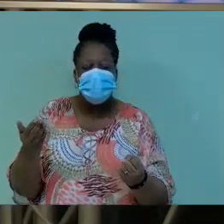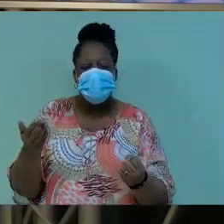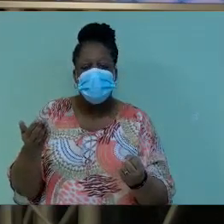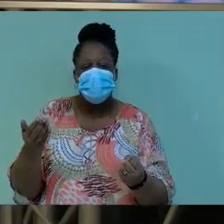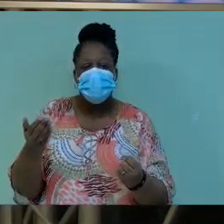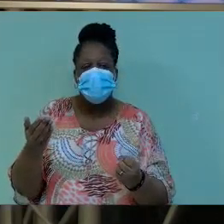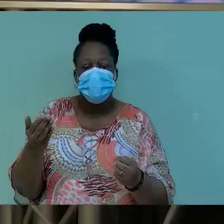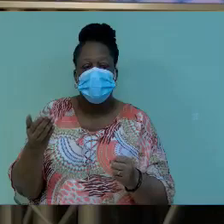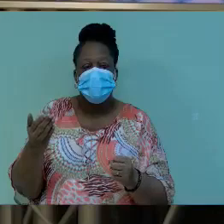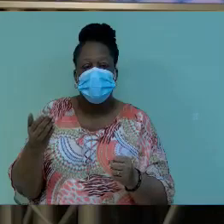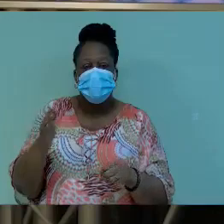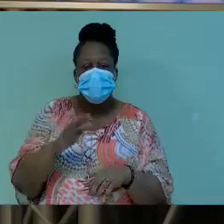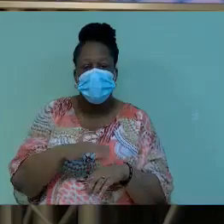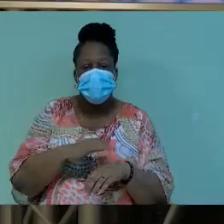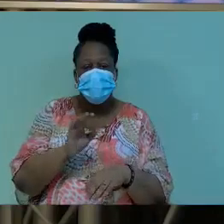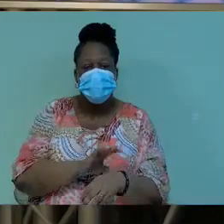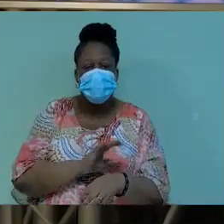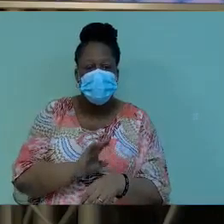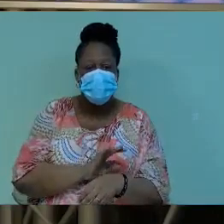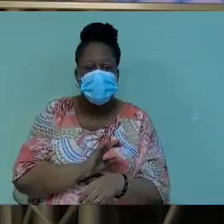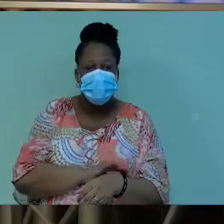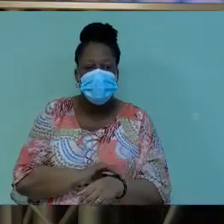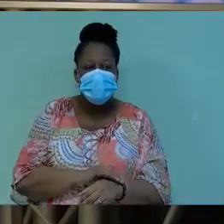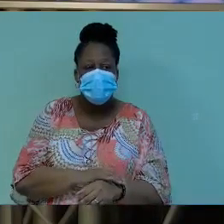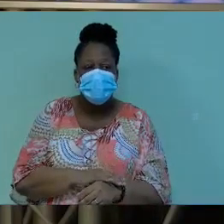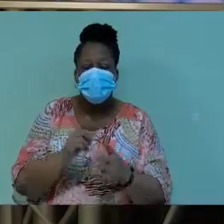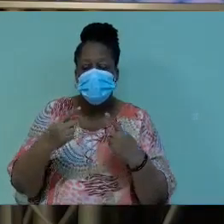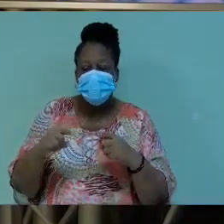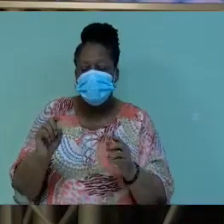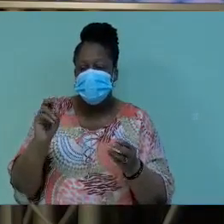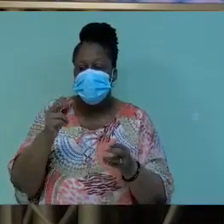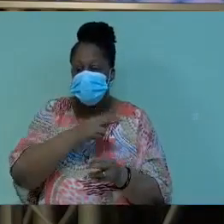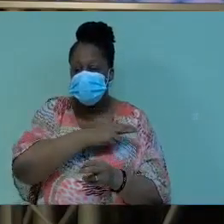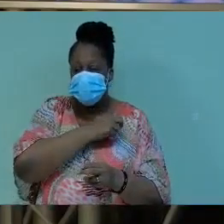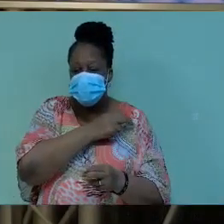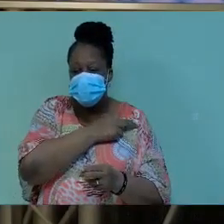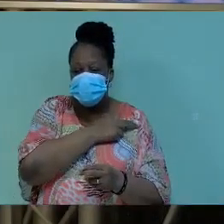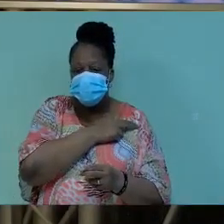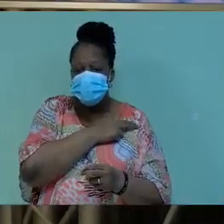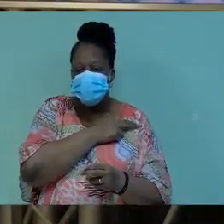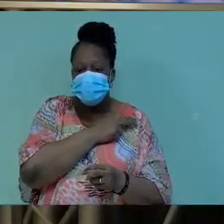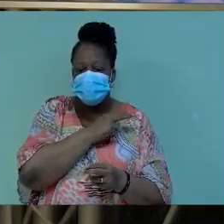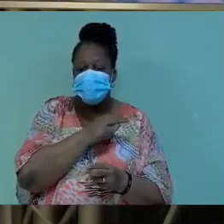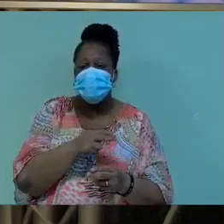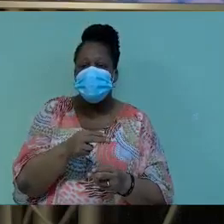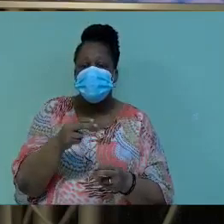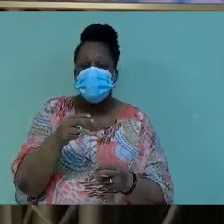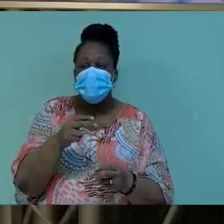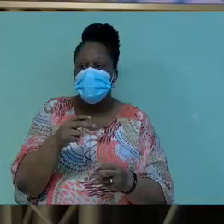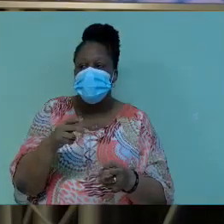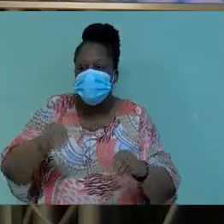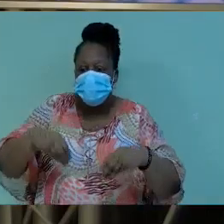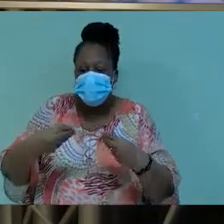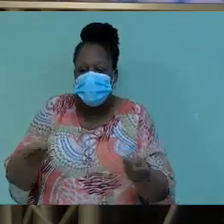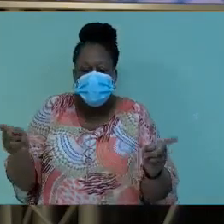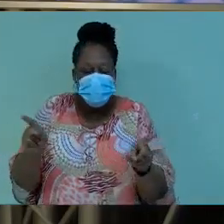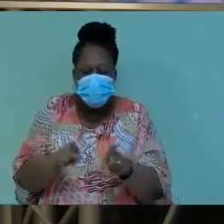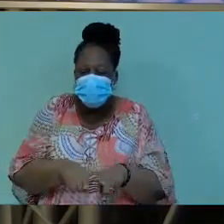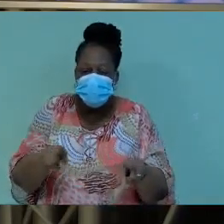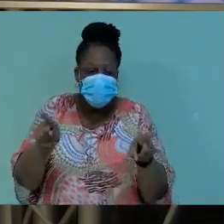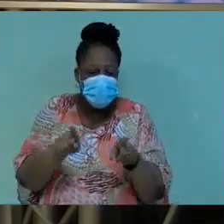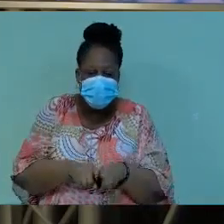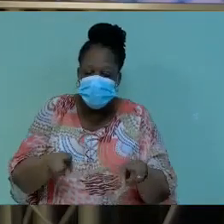same information over and over again. My date of birth does not change. So having all